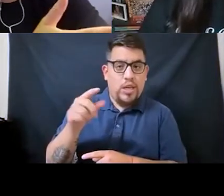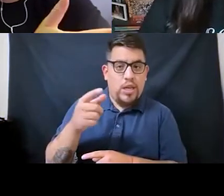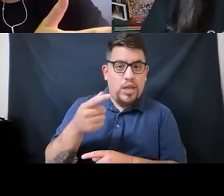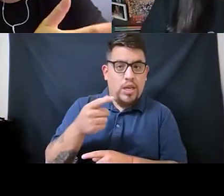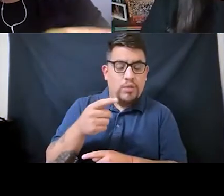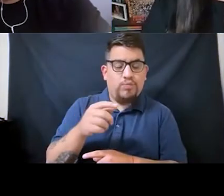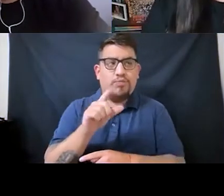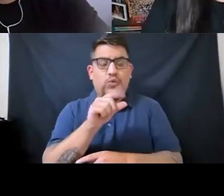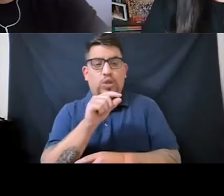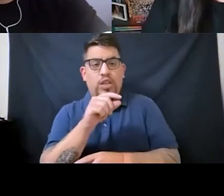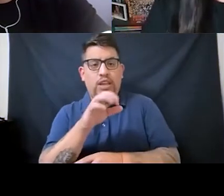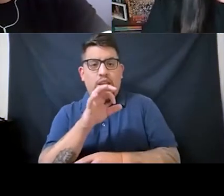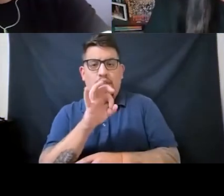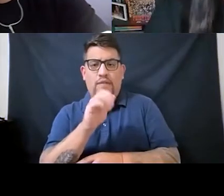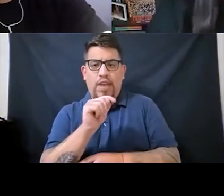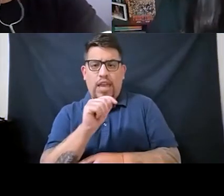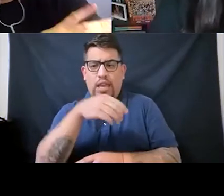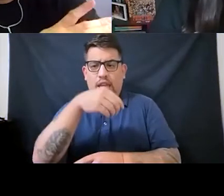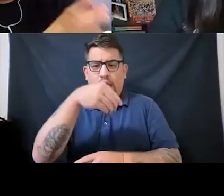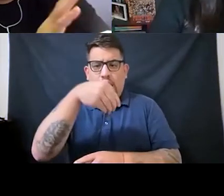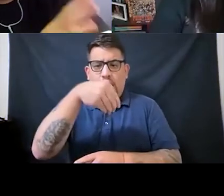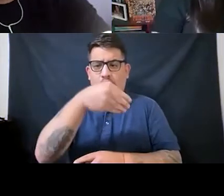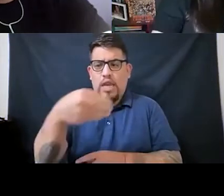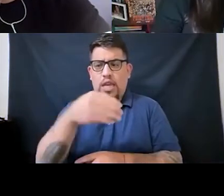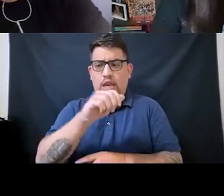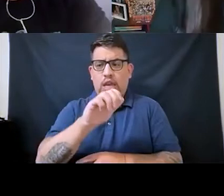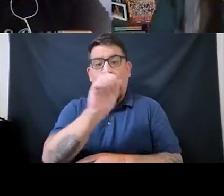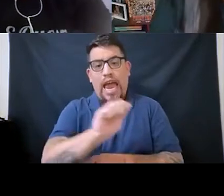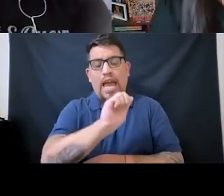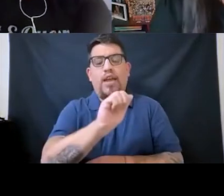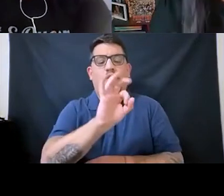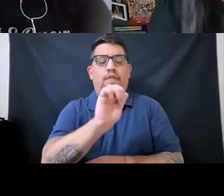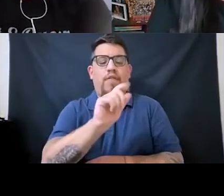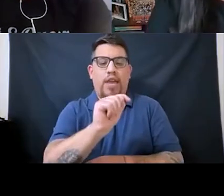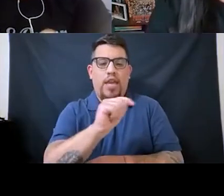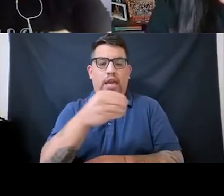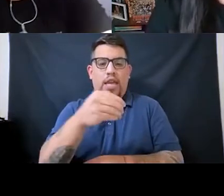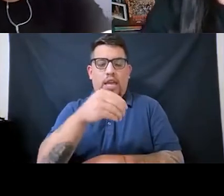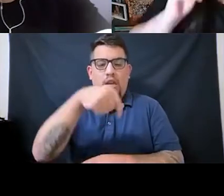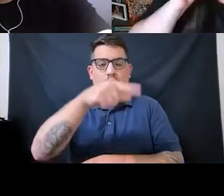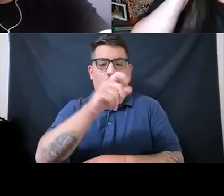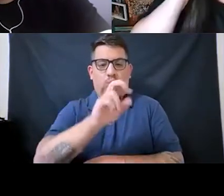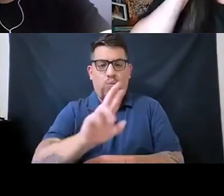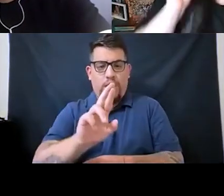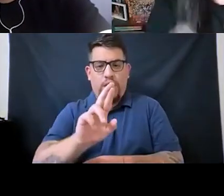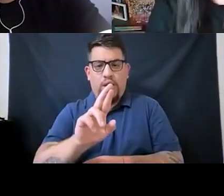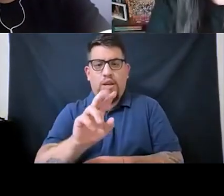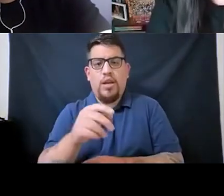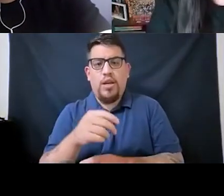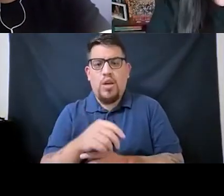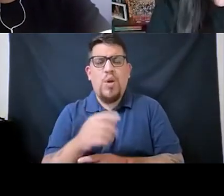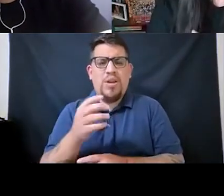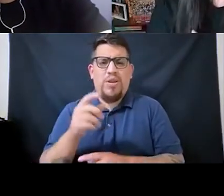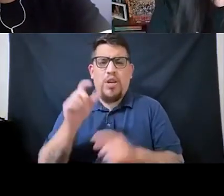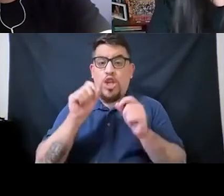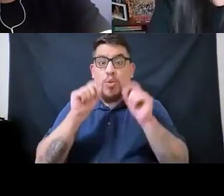it's just at Fat and Queer. And then Instagram is Fat and Queer Book. Were you surprised that people, that no one already had Fat and Queer